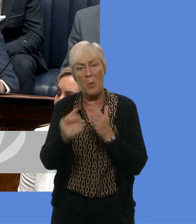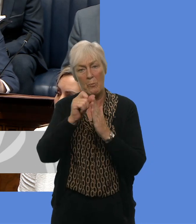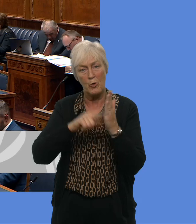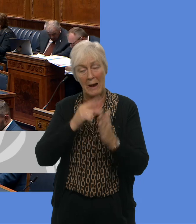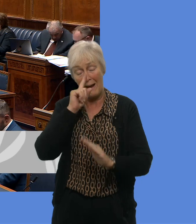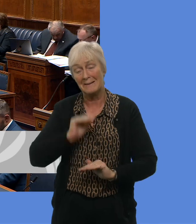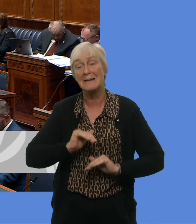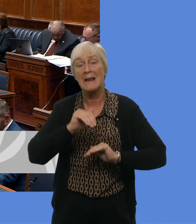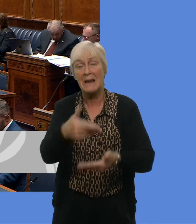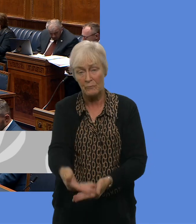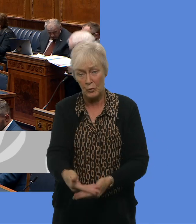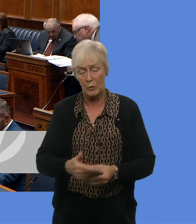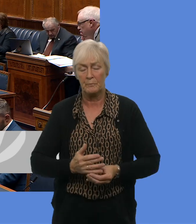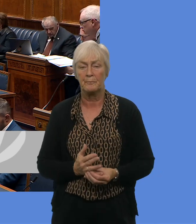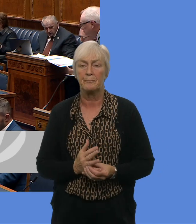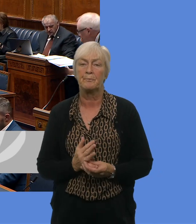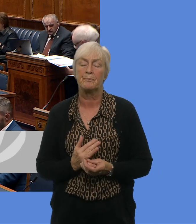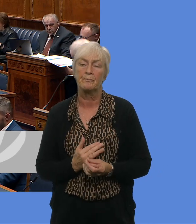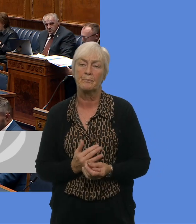delivered. Mr. Harvey.